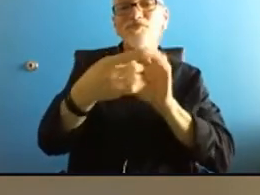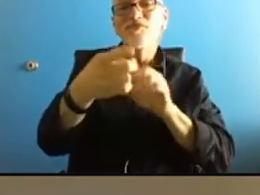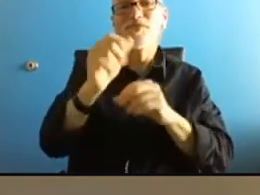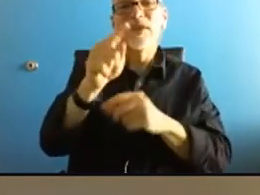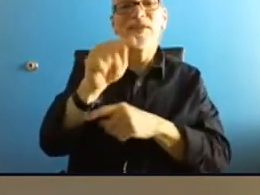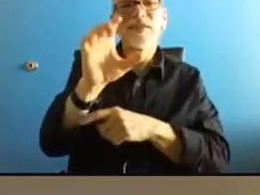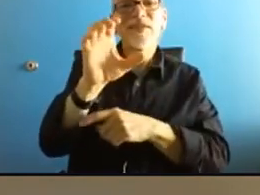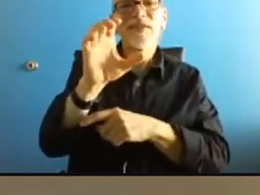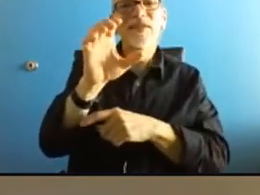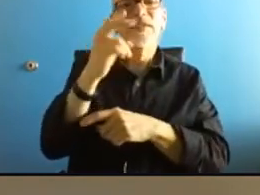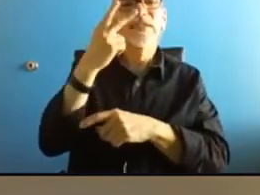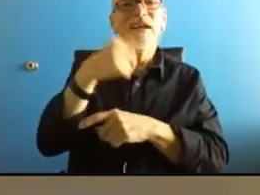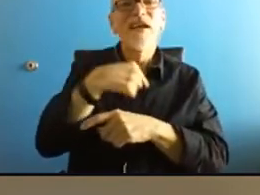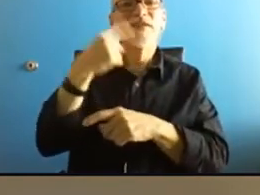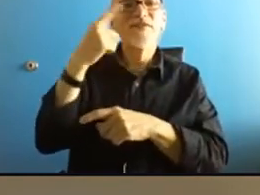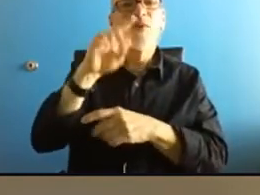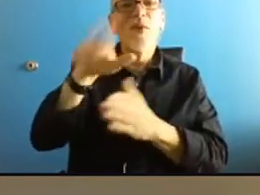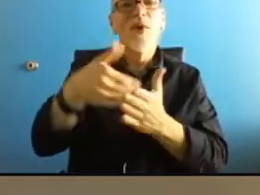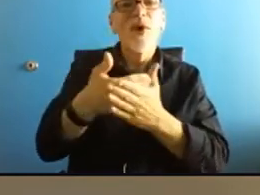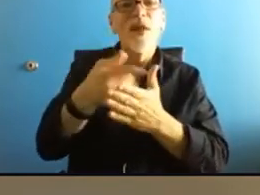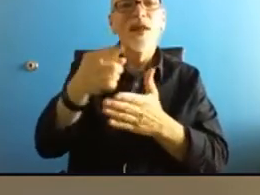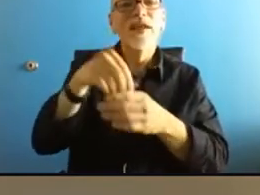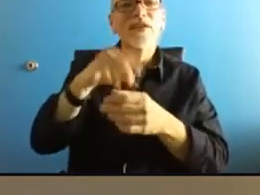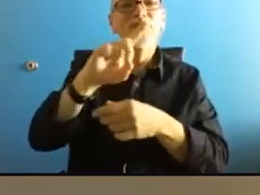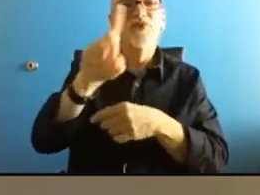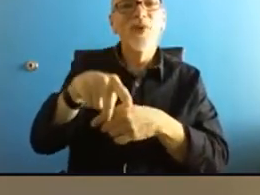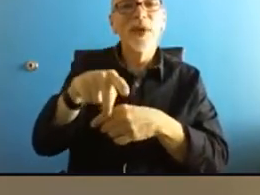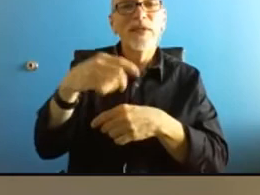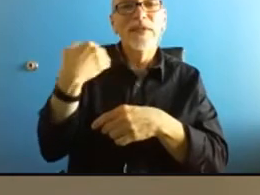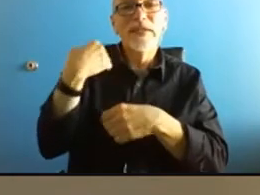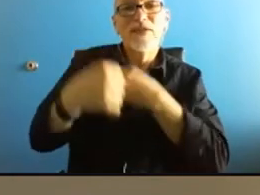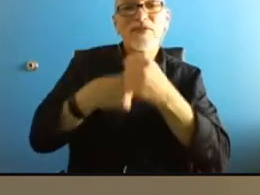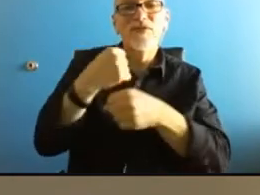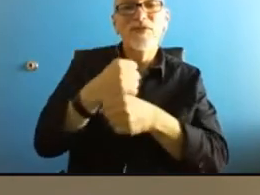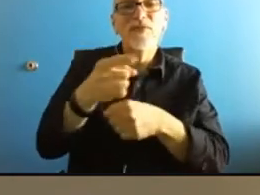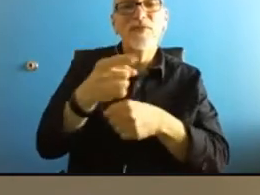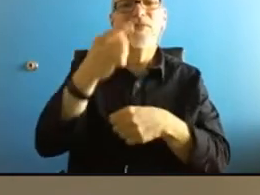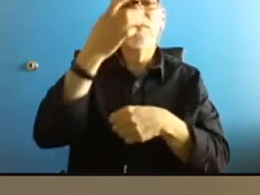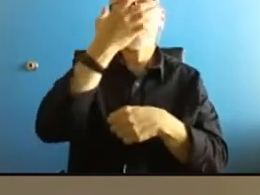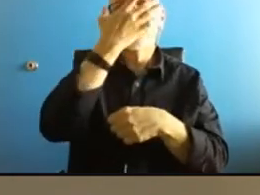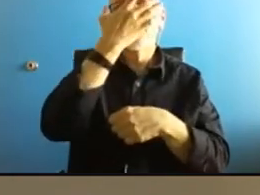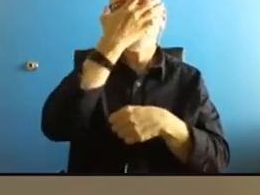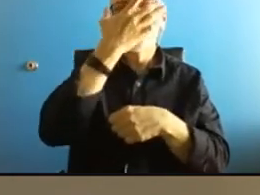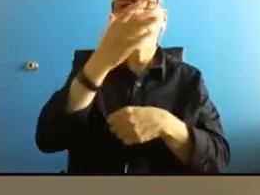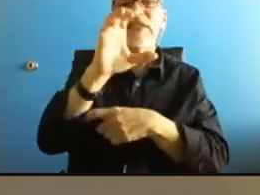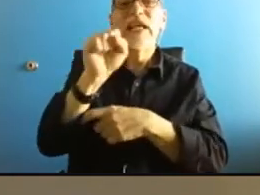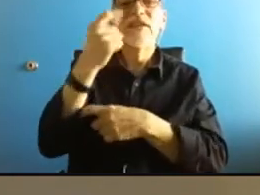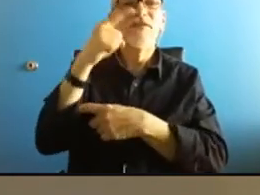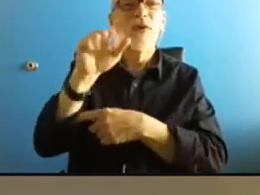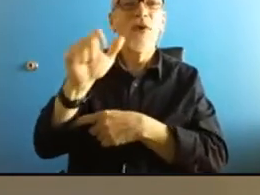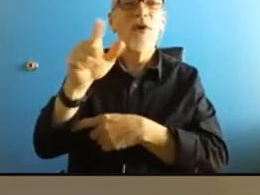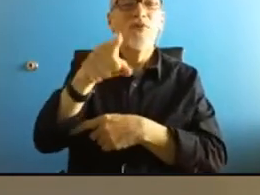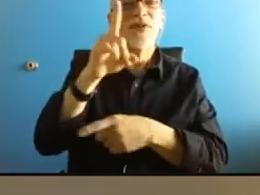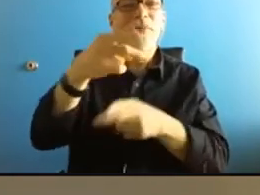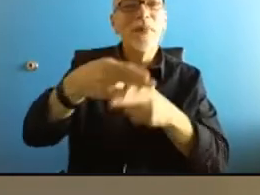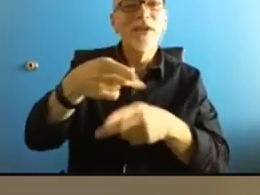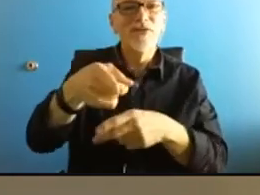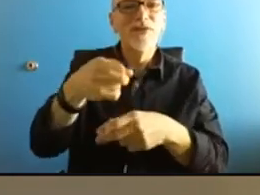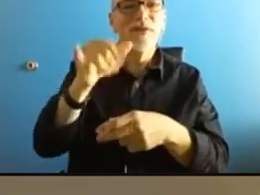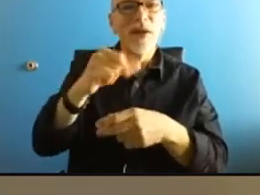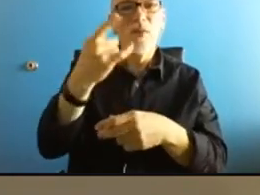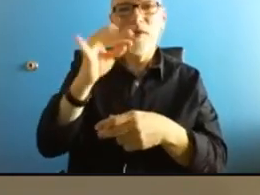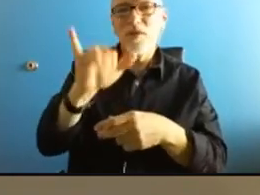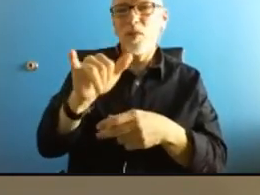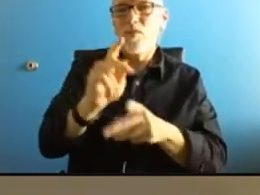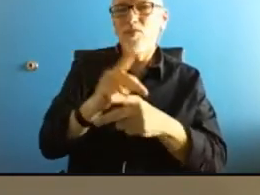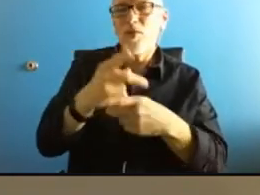All conference in Detroit this past year, you mentioned to me that this was one of those products that was like